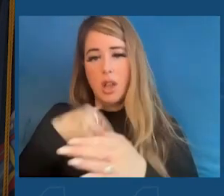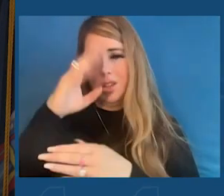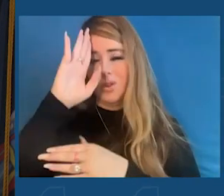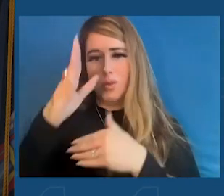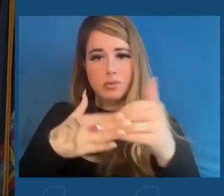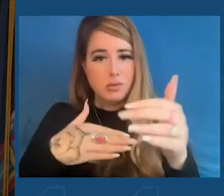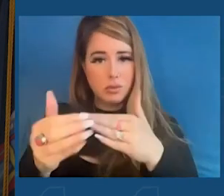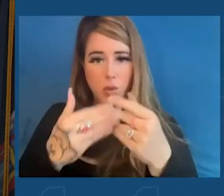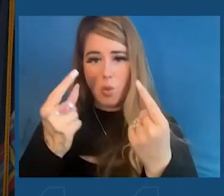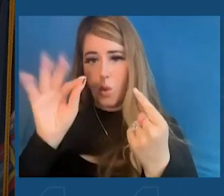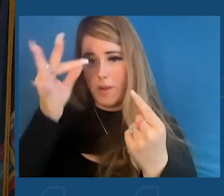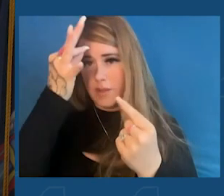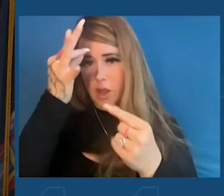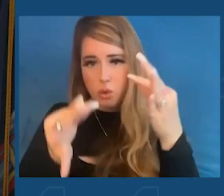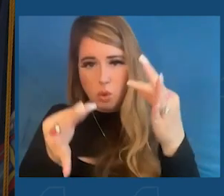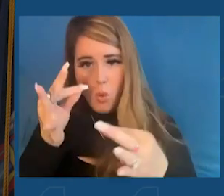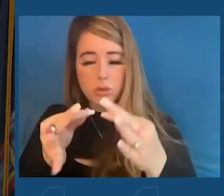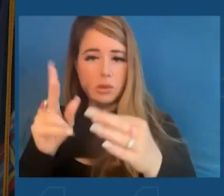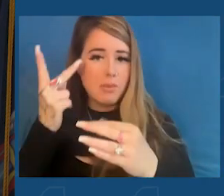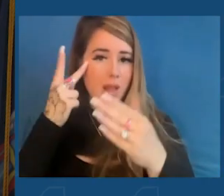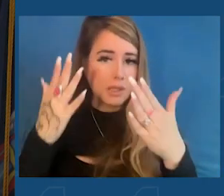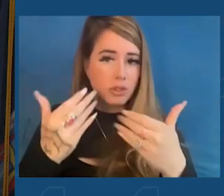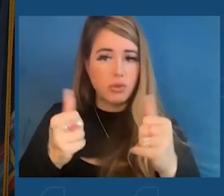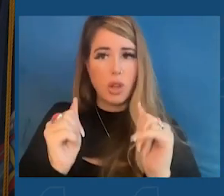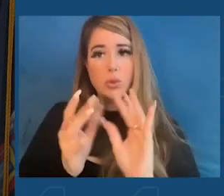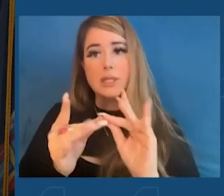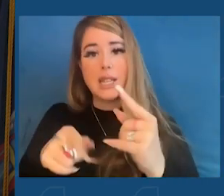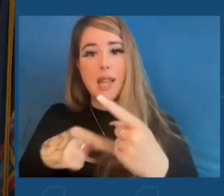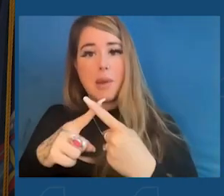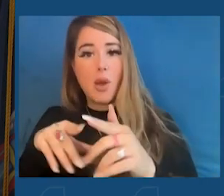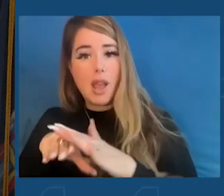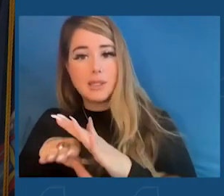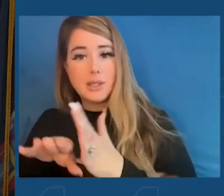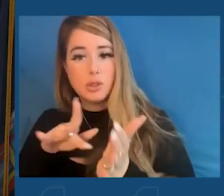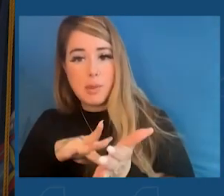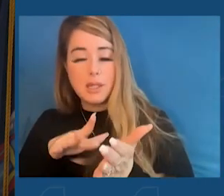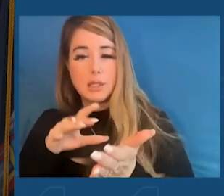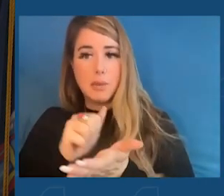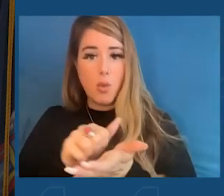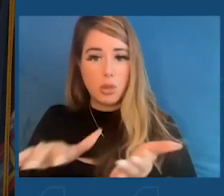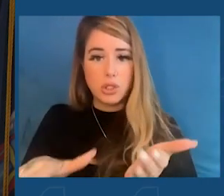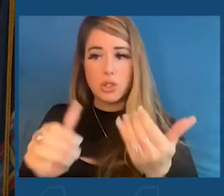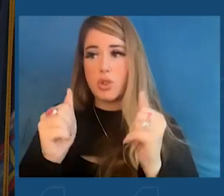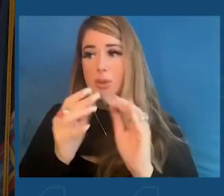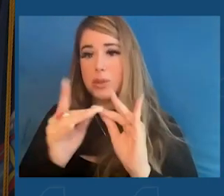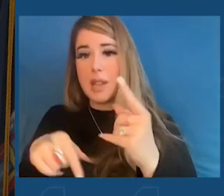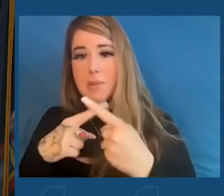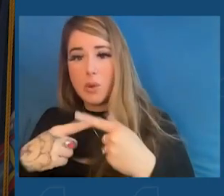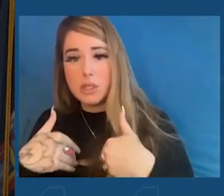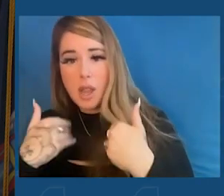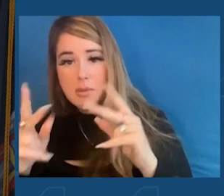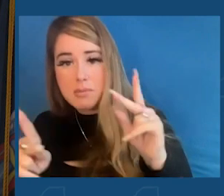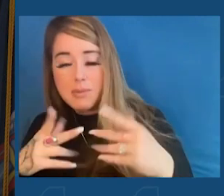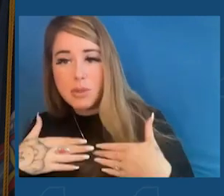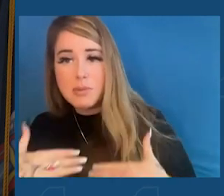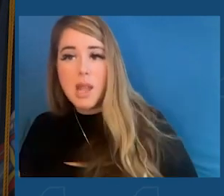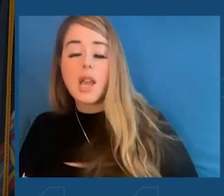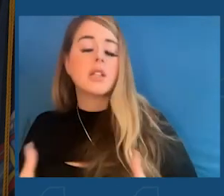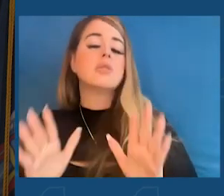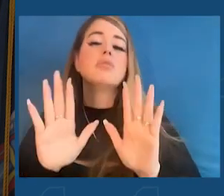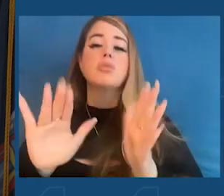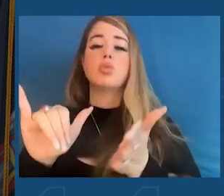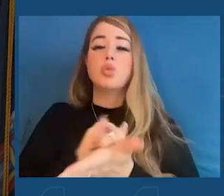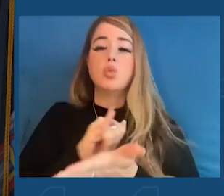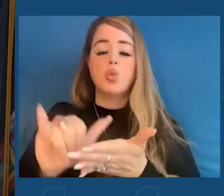what federal courts or politicians try to say about access to medication abortion, try to say about young people's bodies, New York